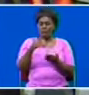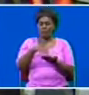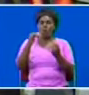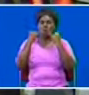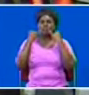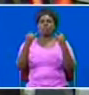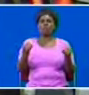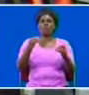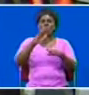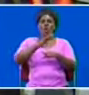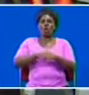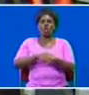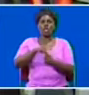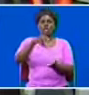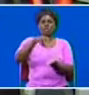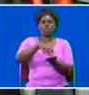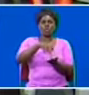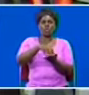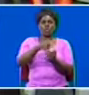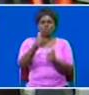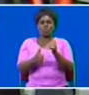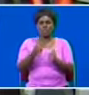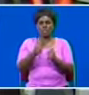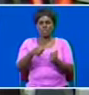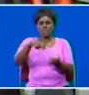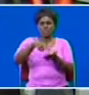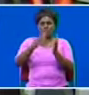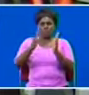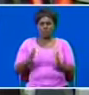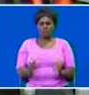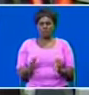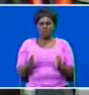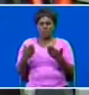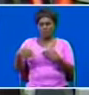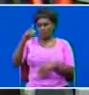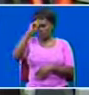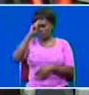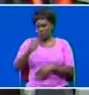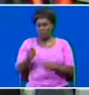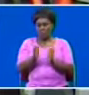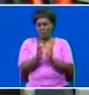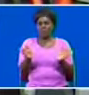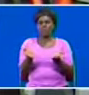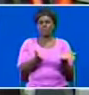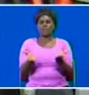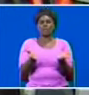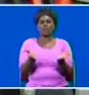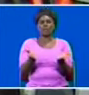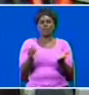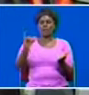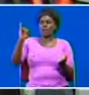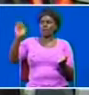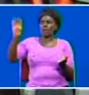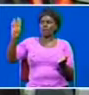information on the circumstances under which some of the candidates left the judiciary and the public service. Further, the